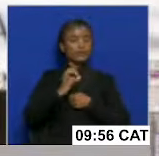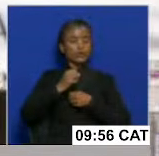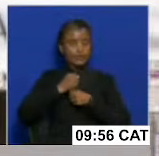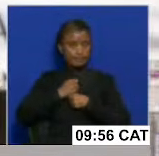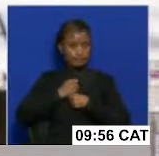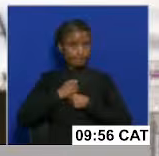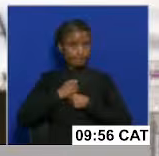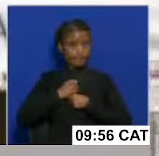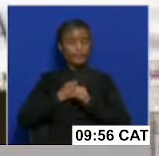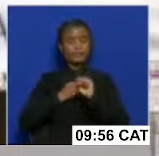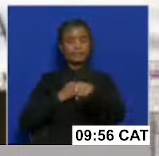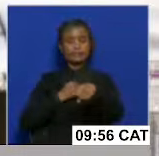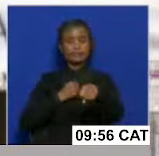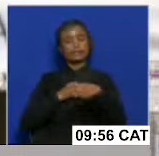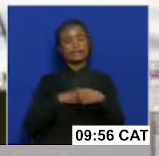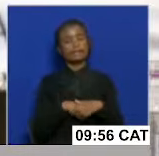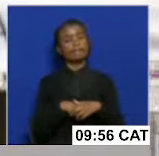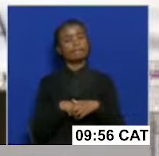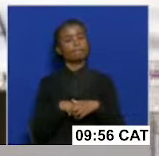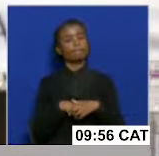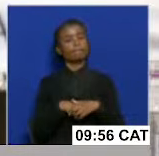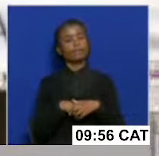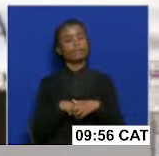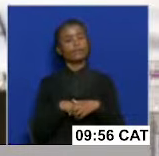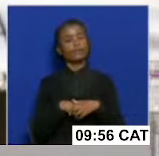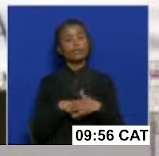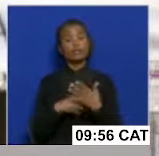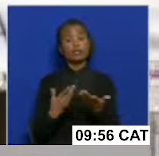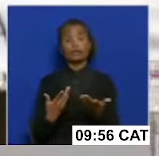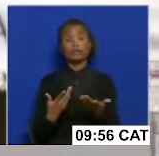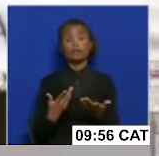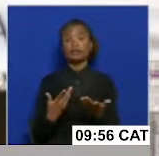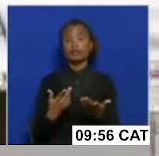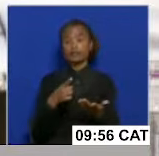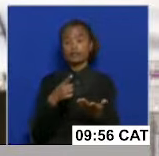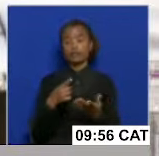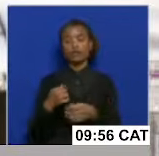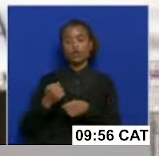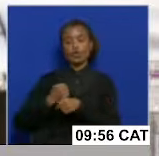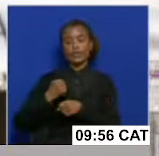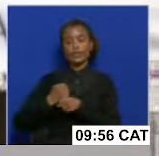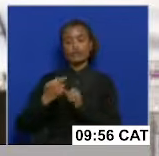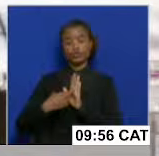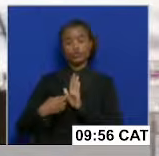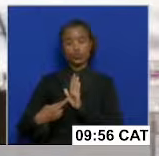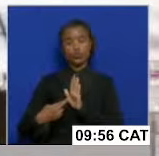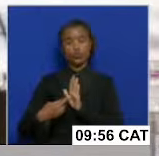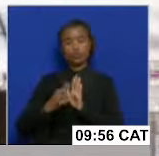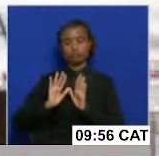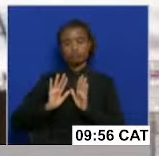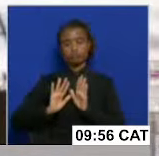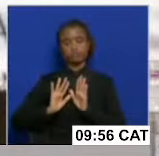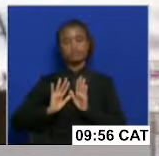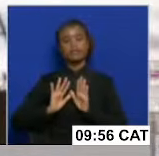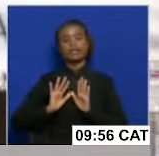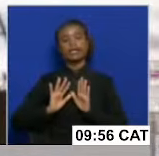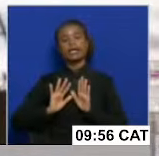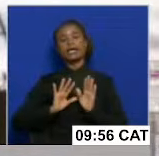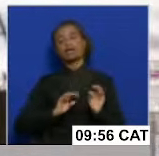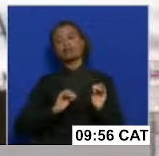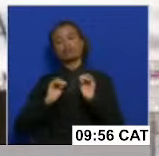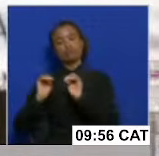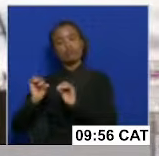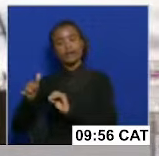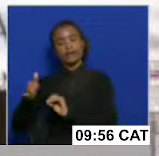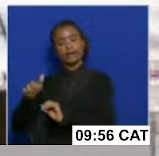Yes. So you, despite leaving an operational role, you didn't pass the information on to any of your colleagues